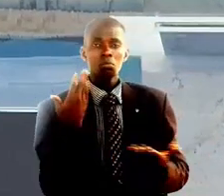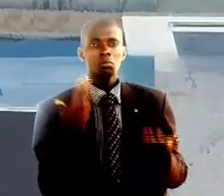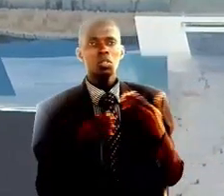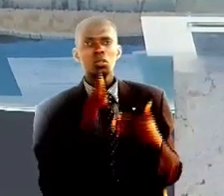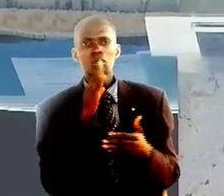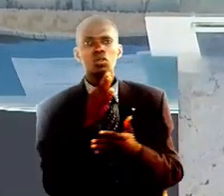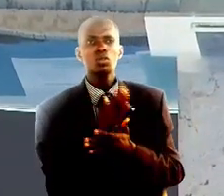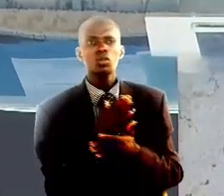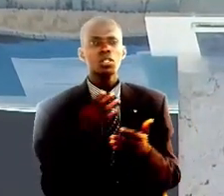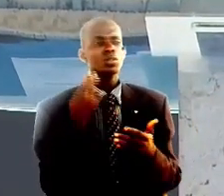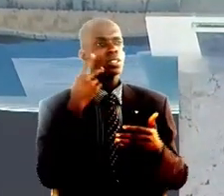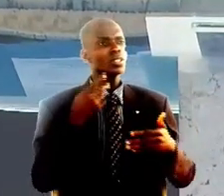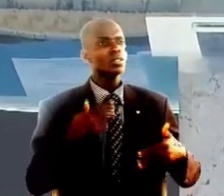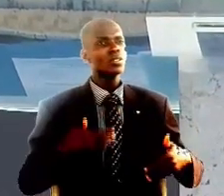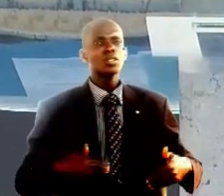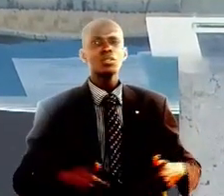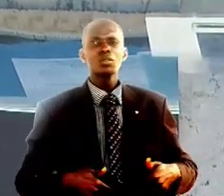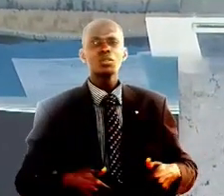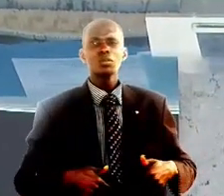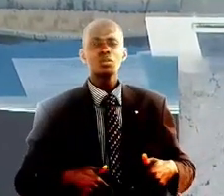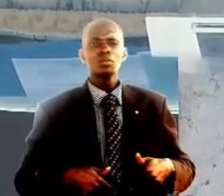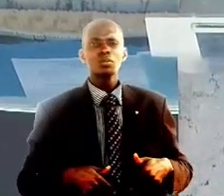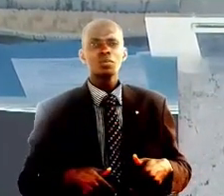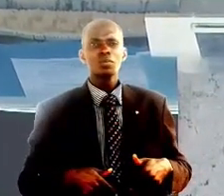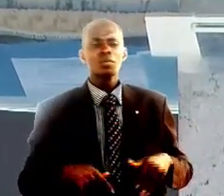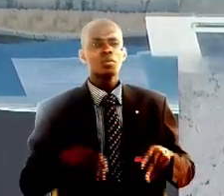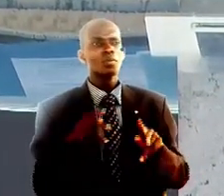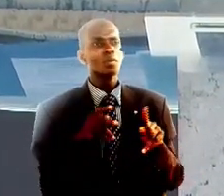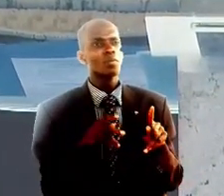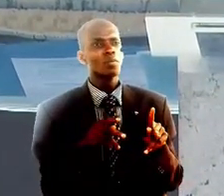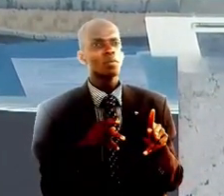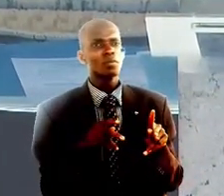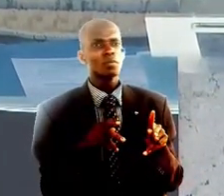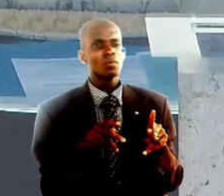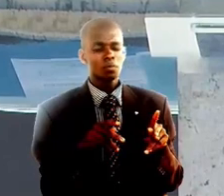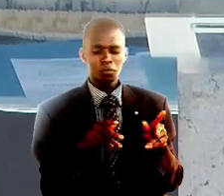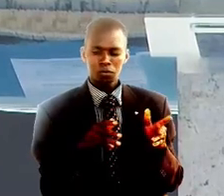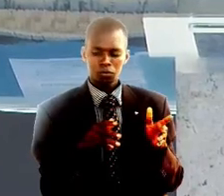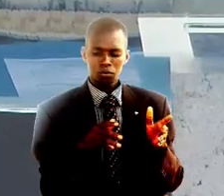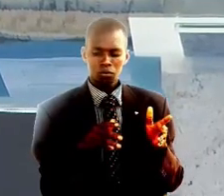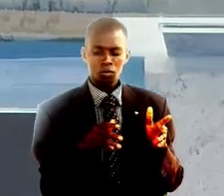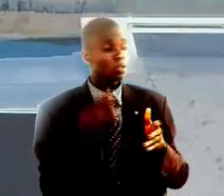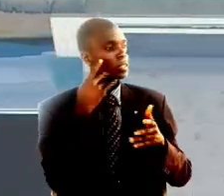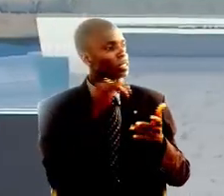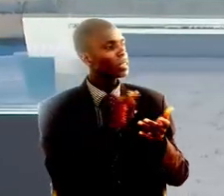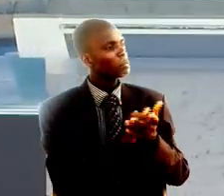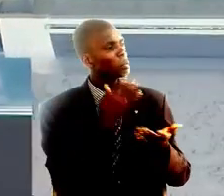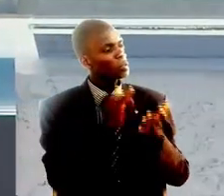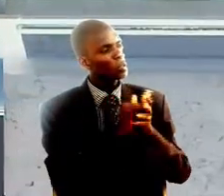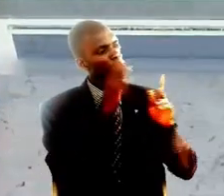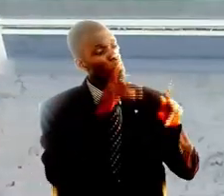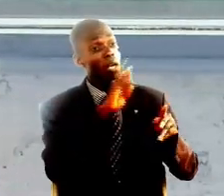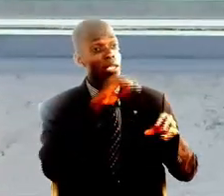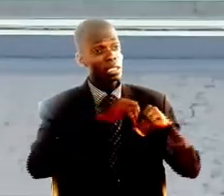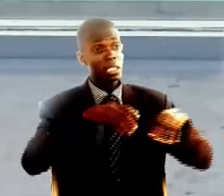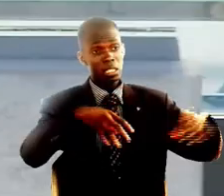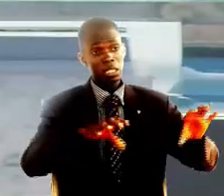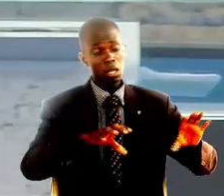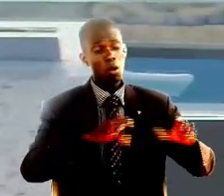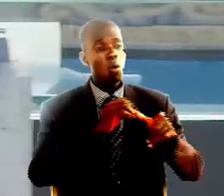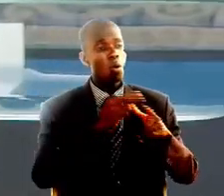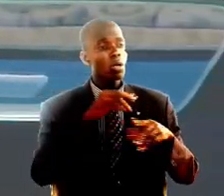two young people again. He leaves that load, he goes to interfere. You're in a class and you're in